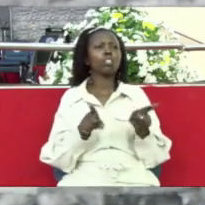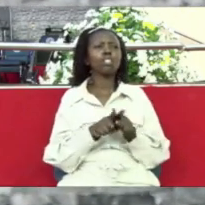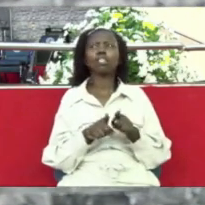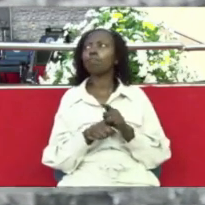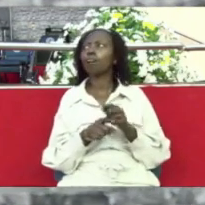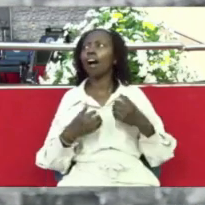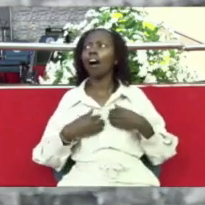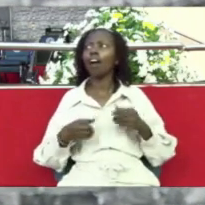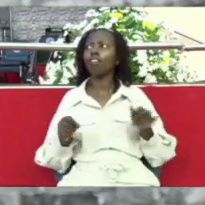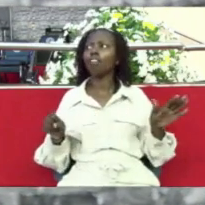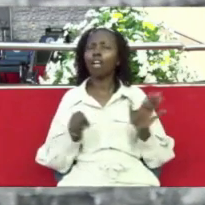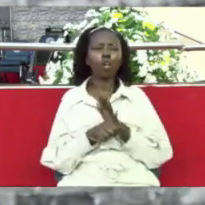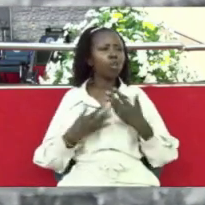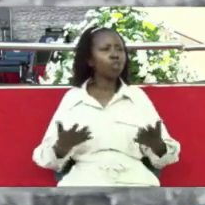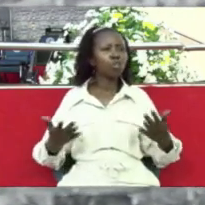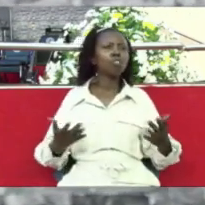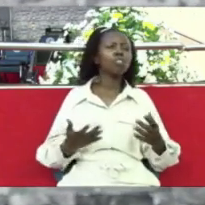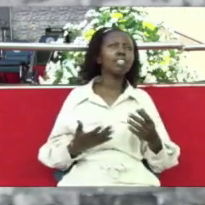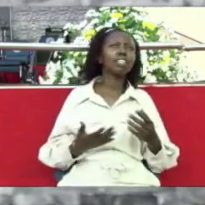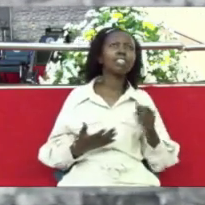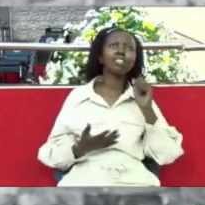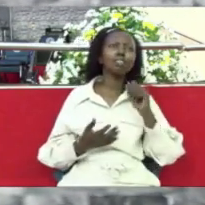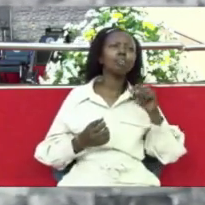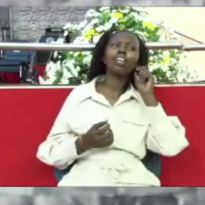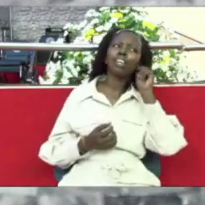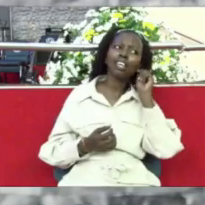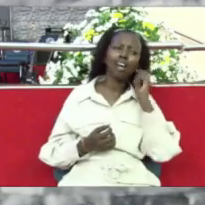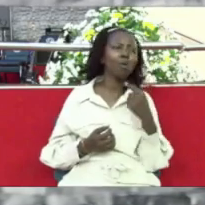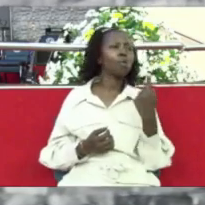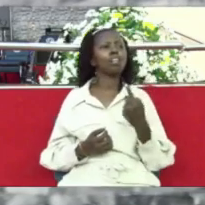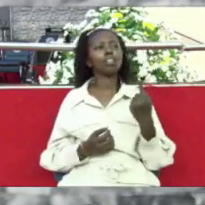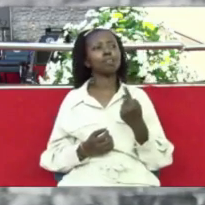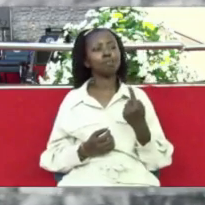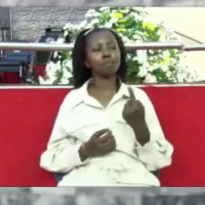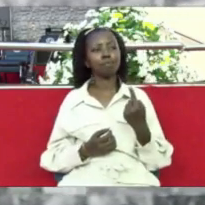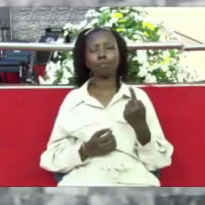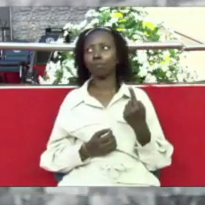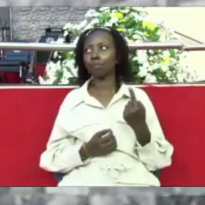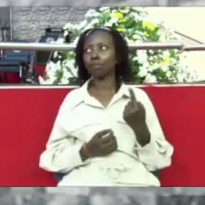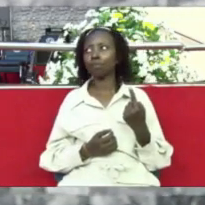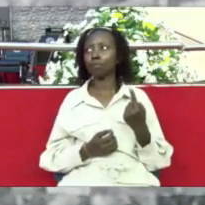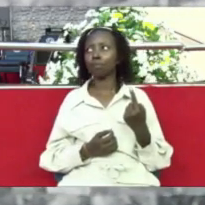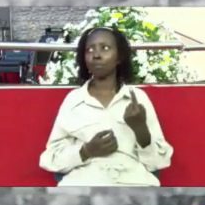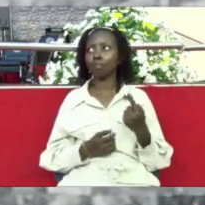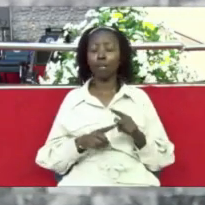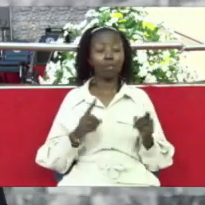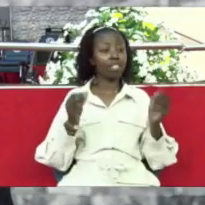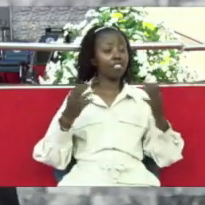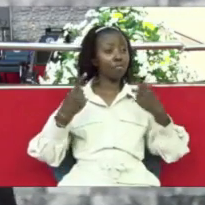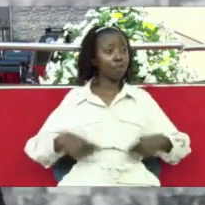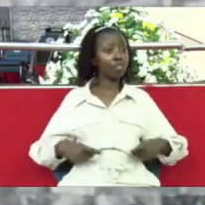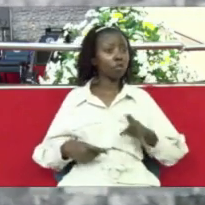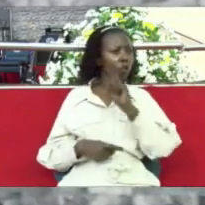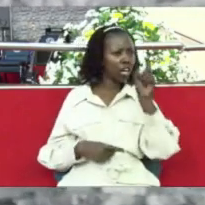done, said around us that we hear. Kuna mambo mengi ambayo yanasemwa ambayo tunayasikia. But if somebody asked you what was